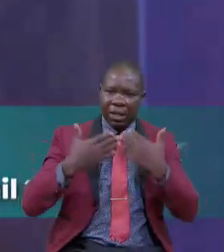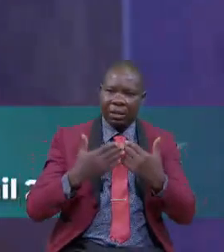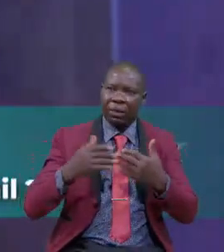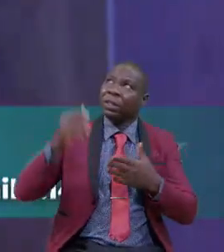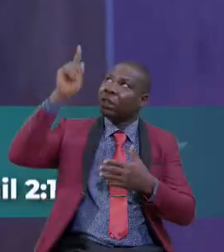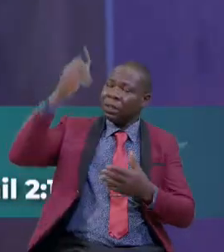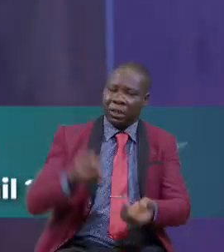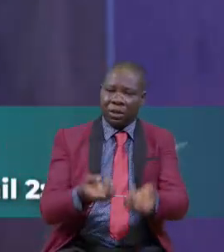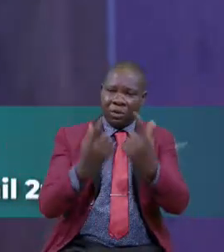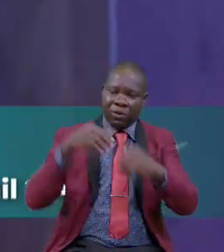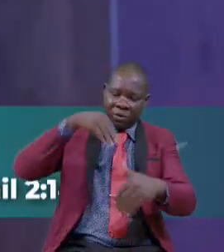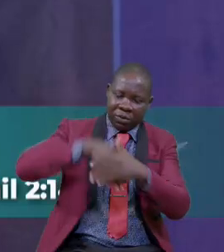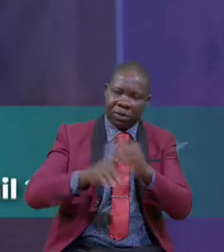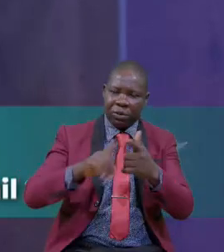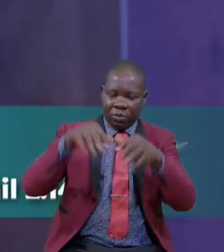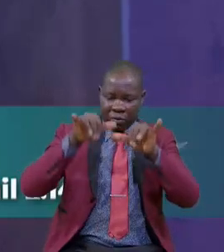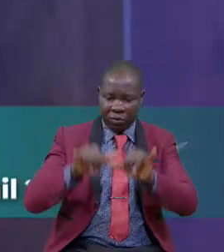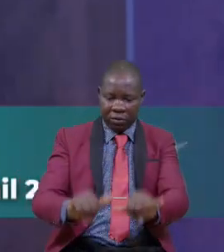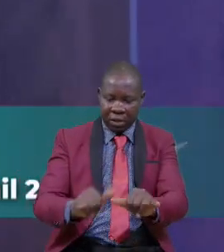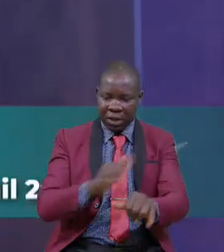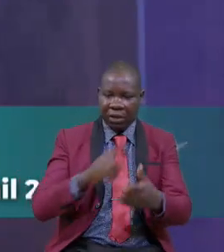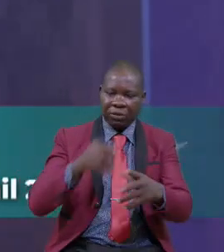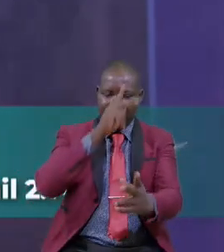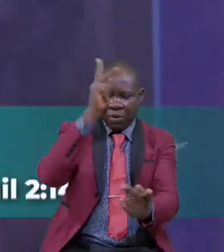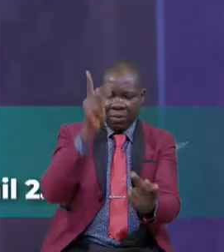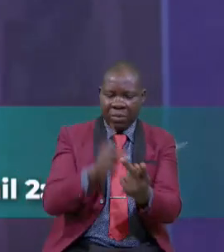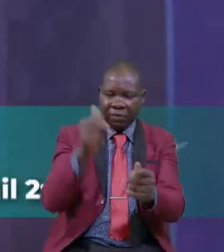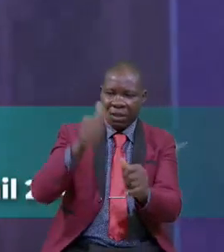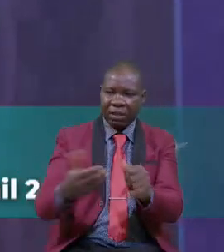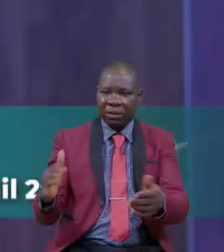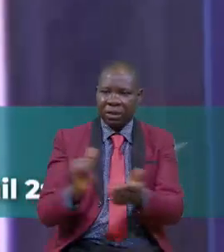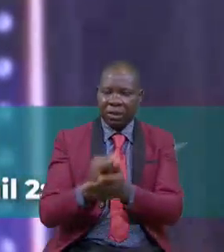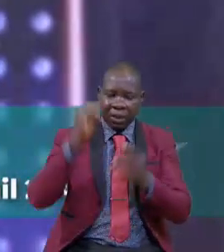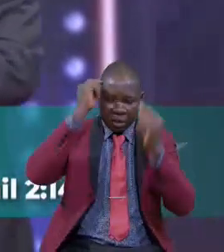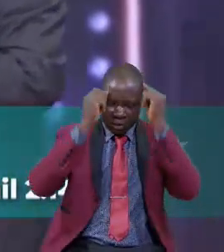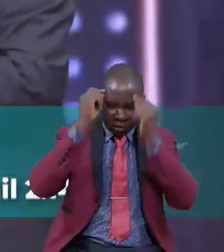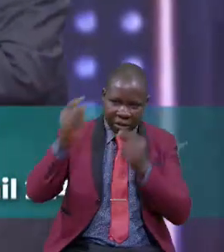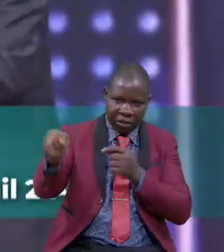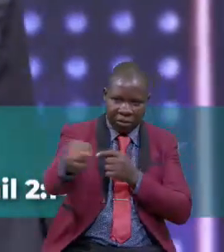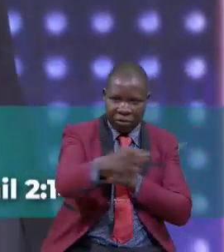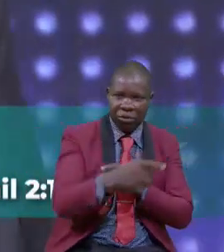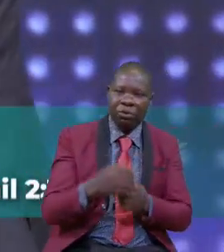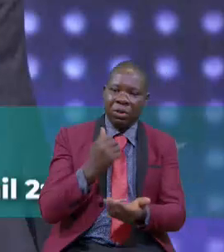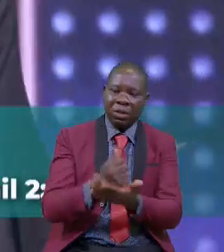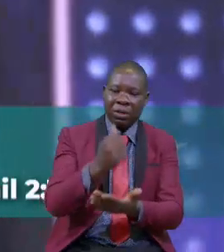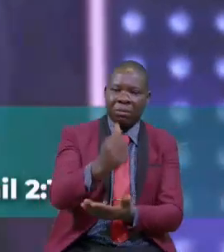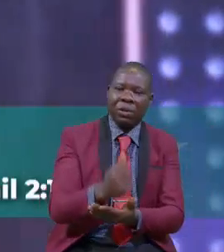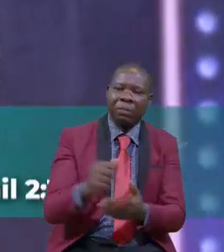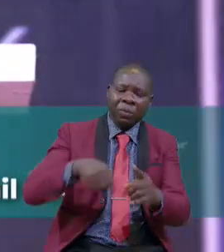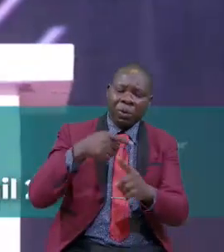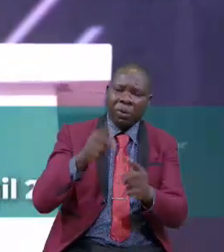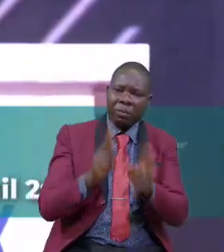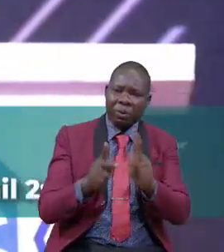perfect everything that concerns you. When people receive Christ, as he knocks at